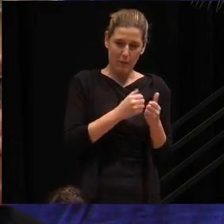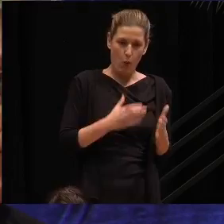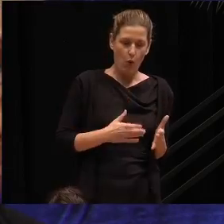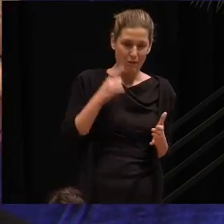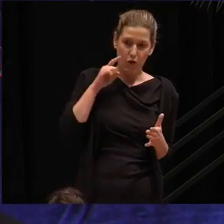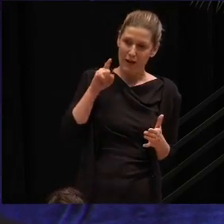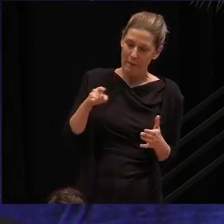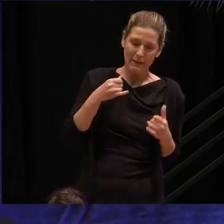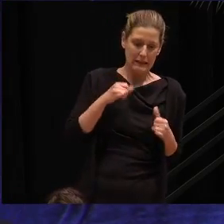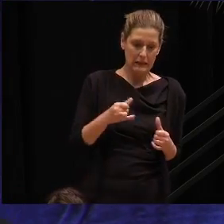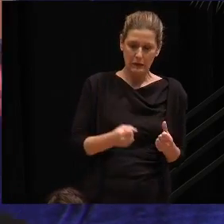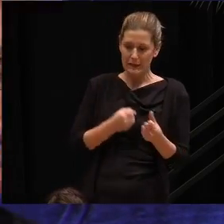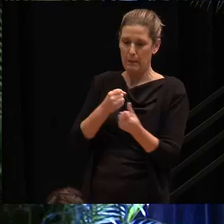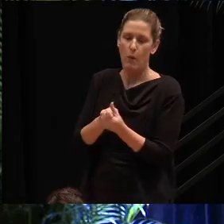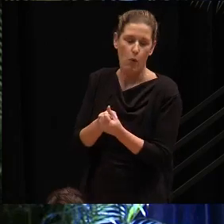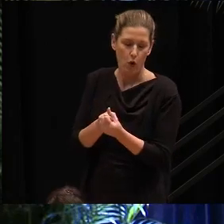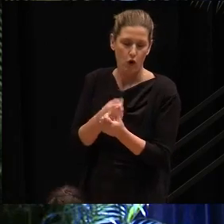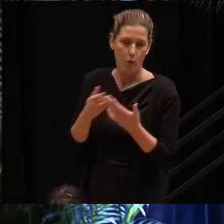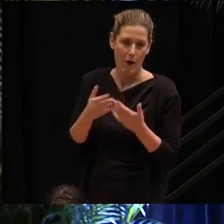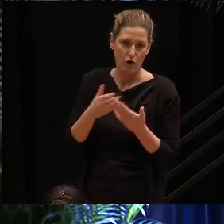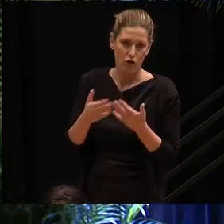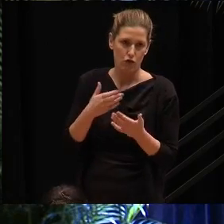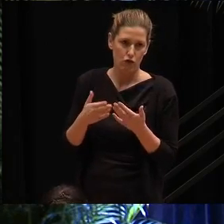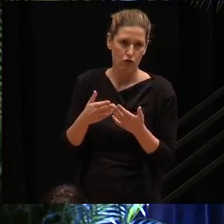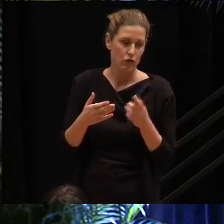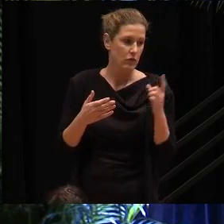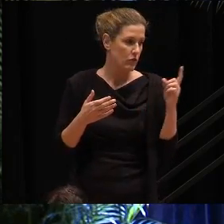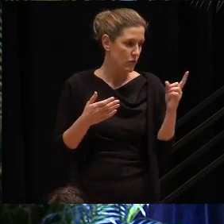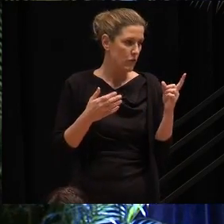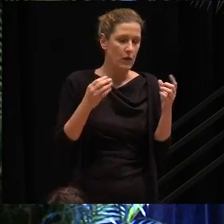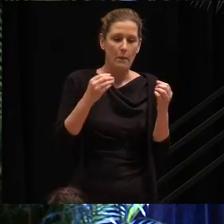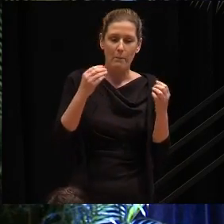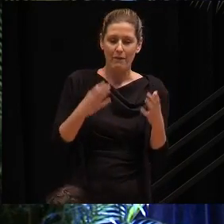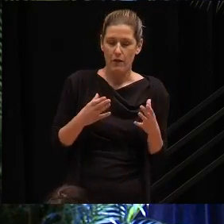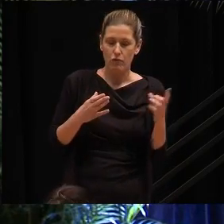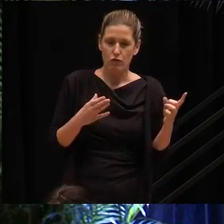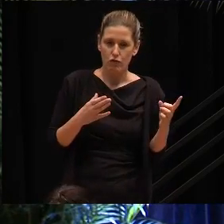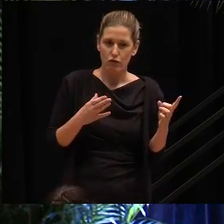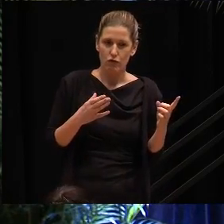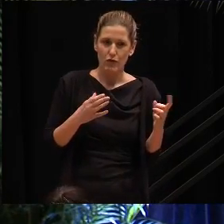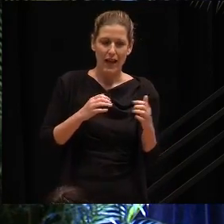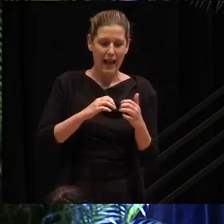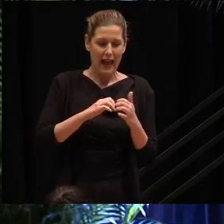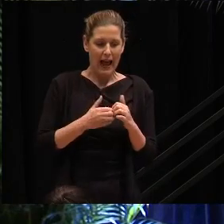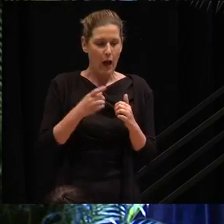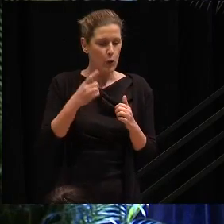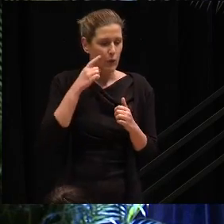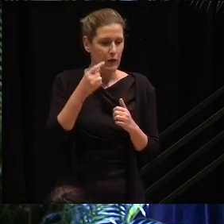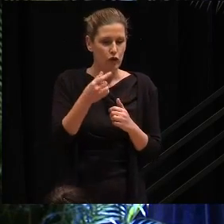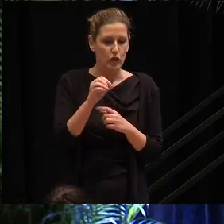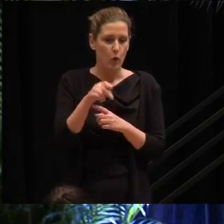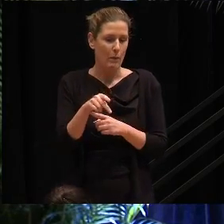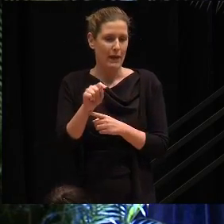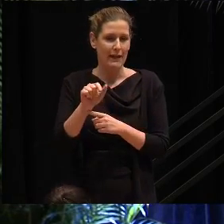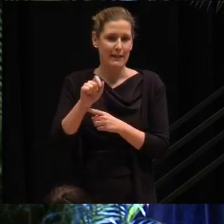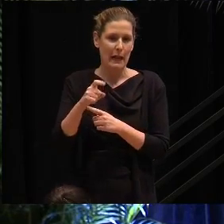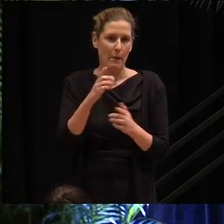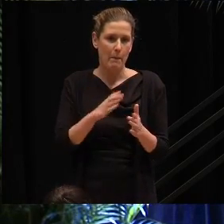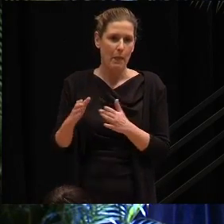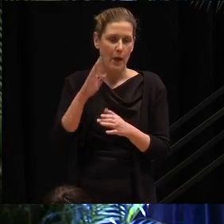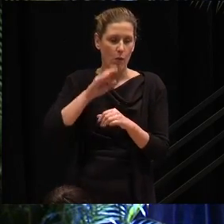are still with him. Providence College professor Joe Cammarano, how do you think the GOP tax plan will